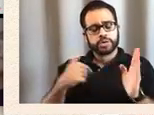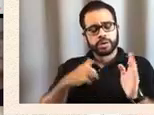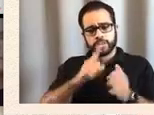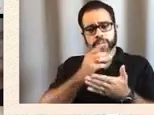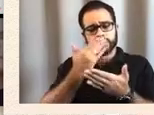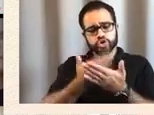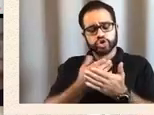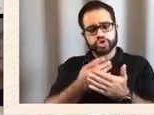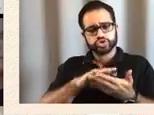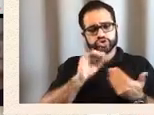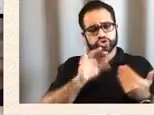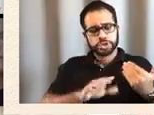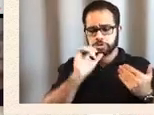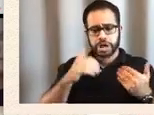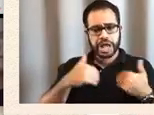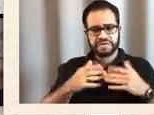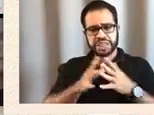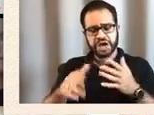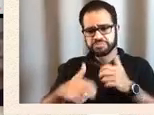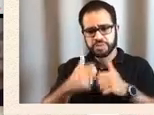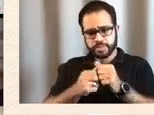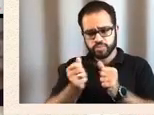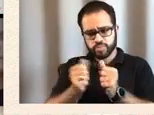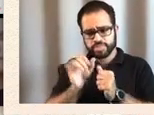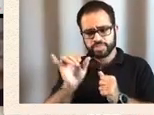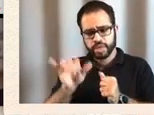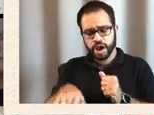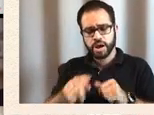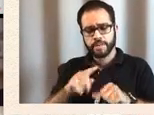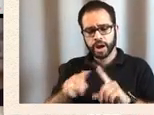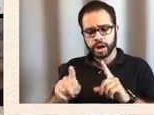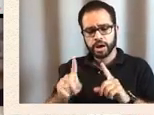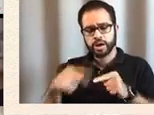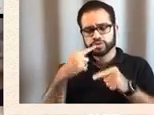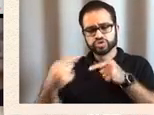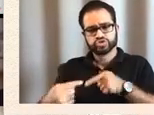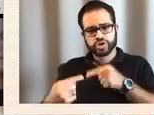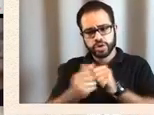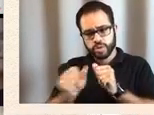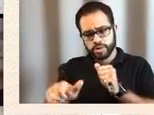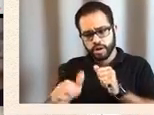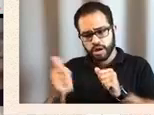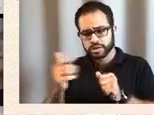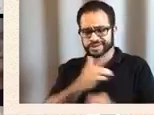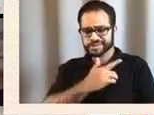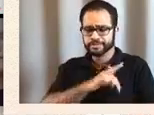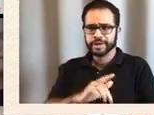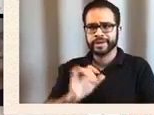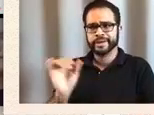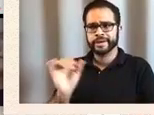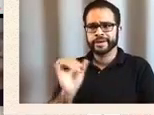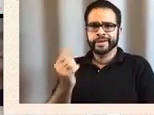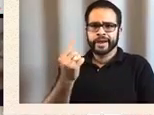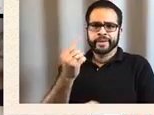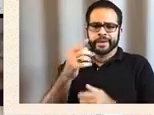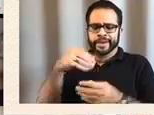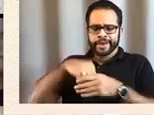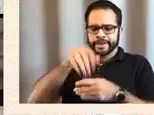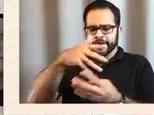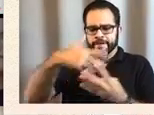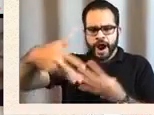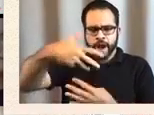of trouble in that area. So when I was struggling with something else, usually it was just something in the environment